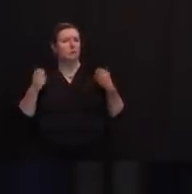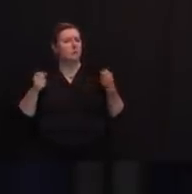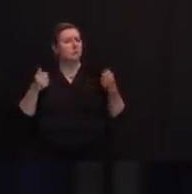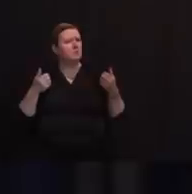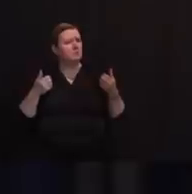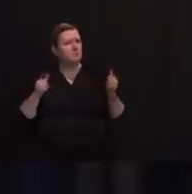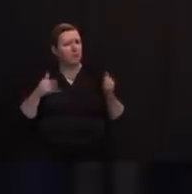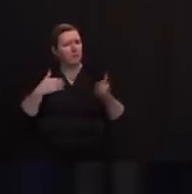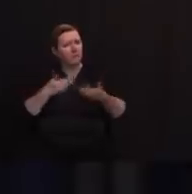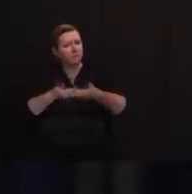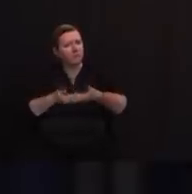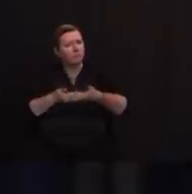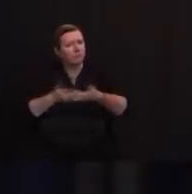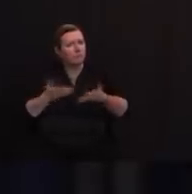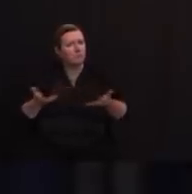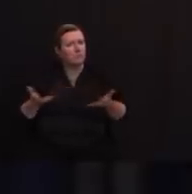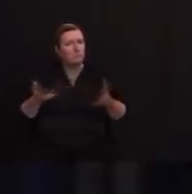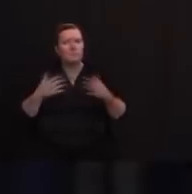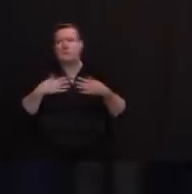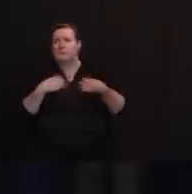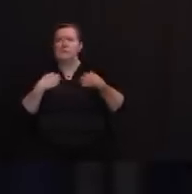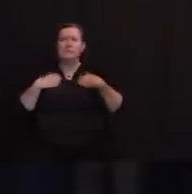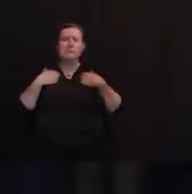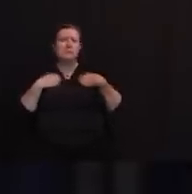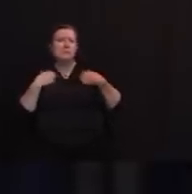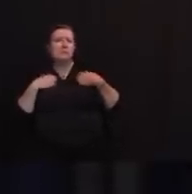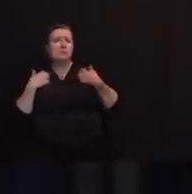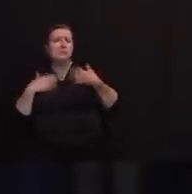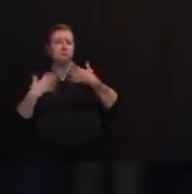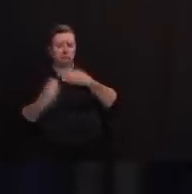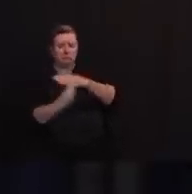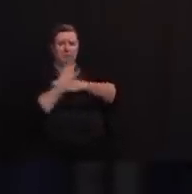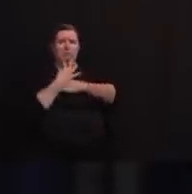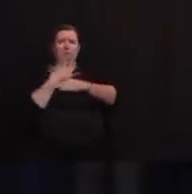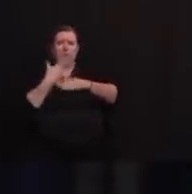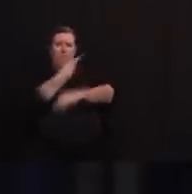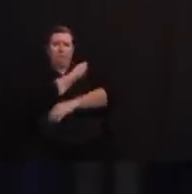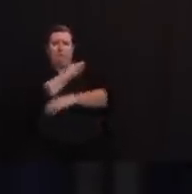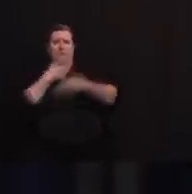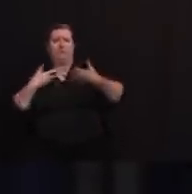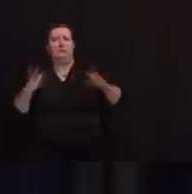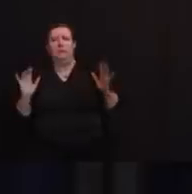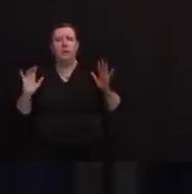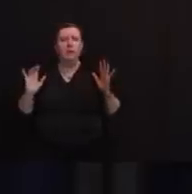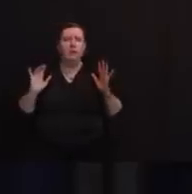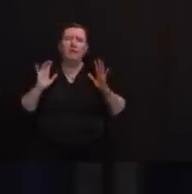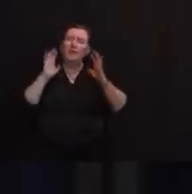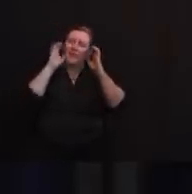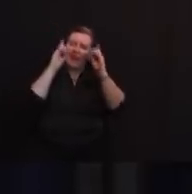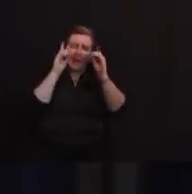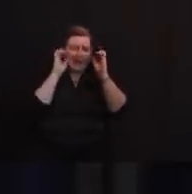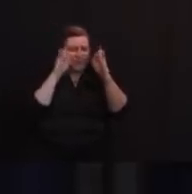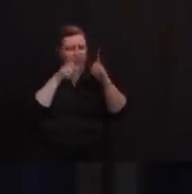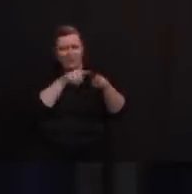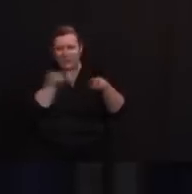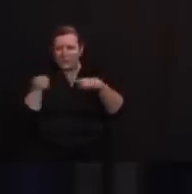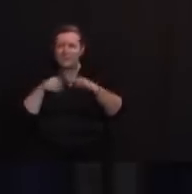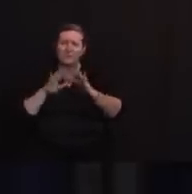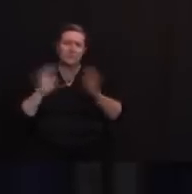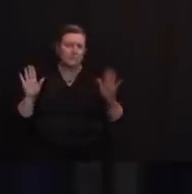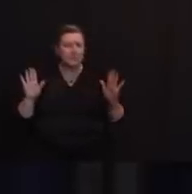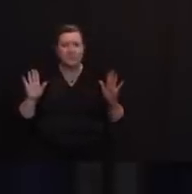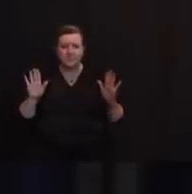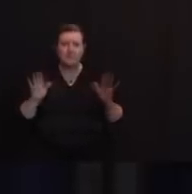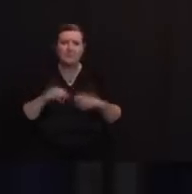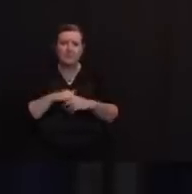to work to educate them a little bit more from what they're hearing on the